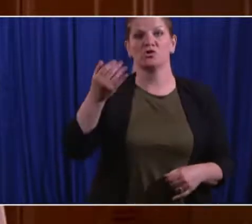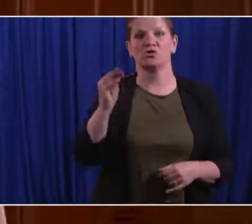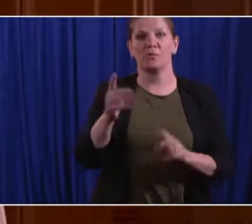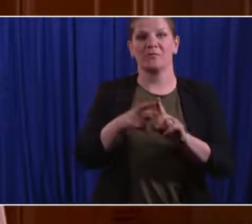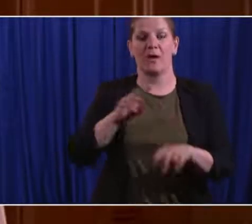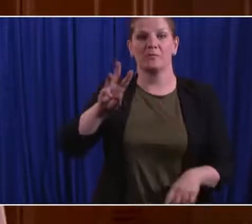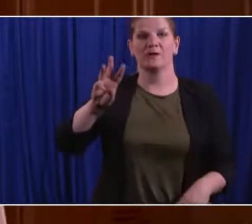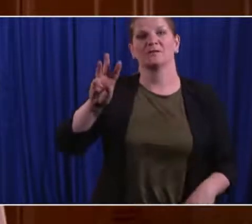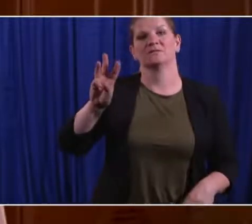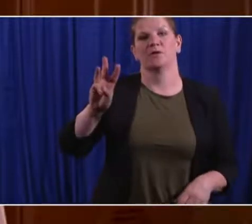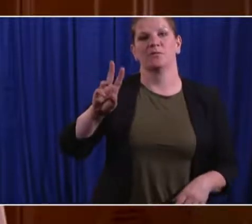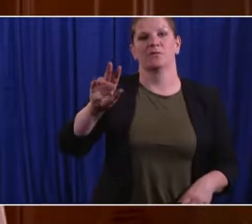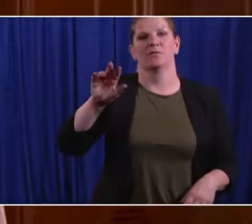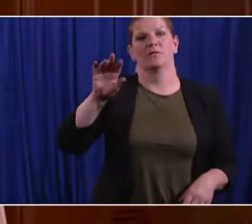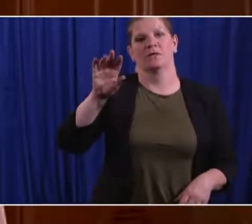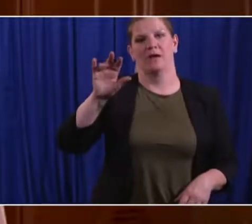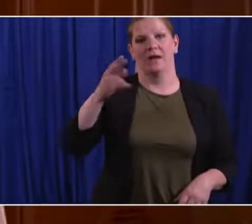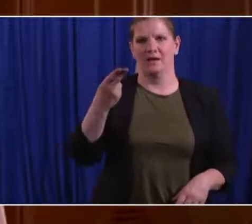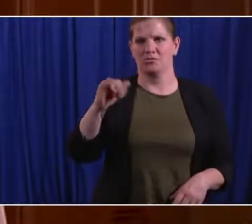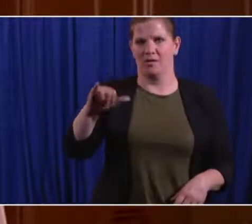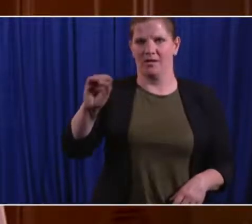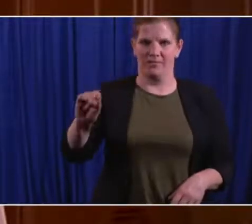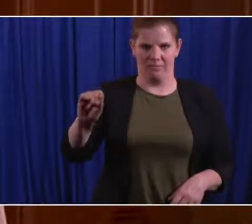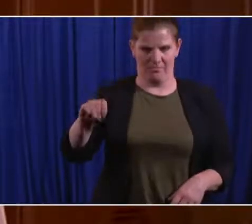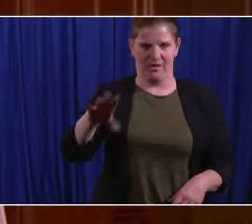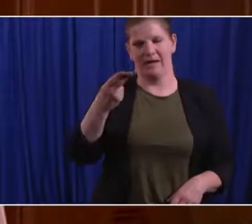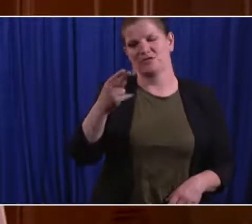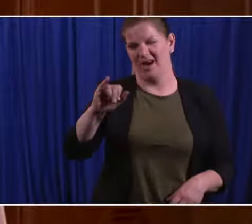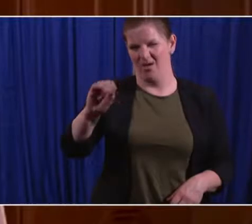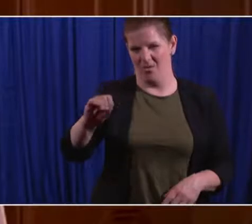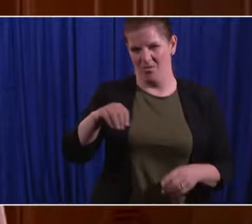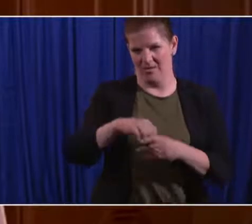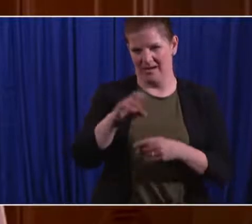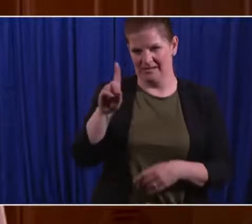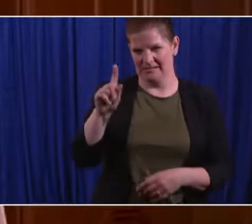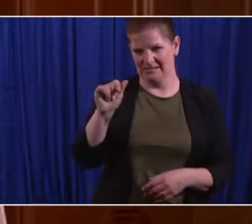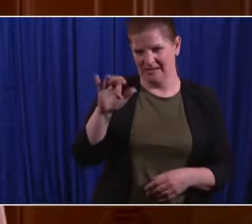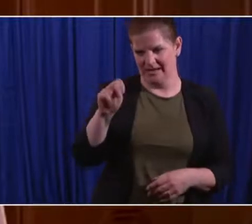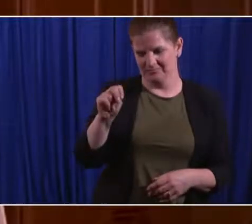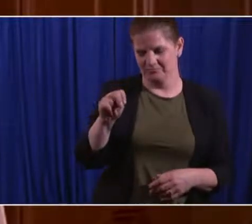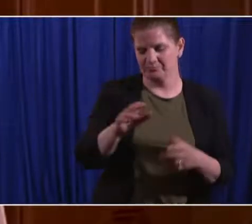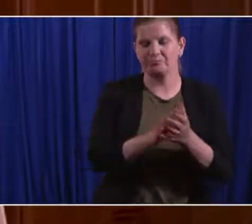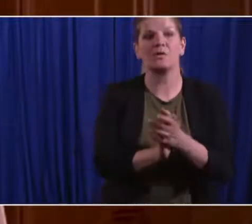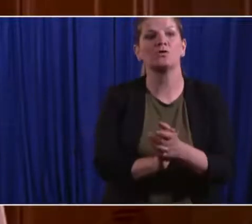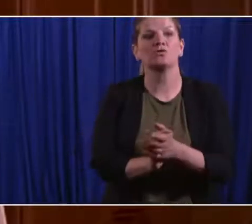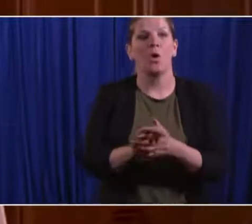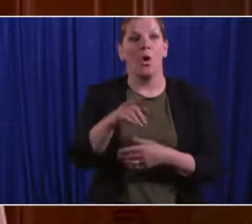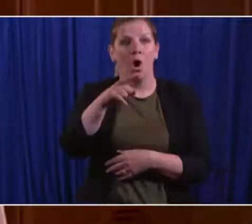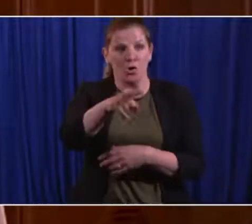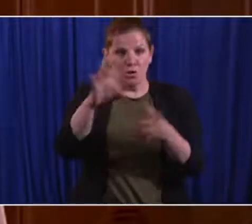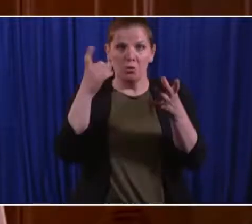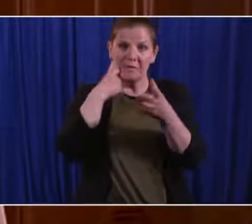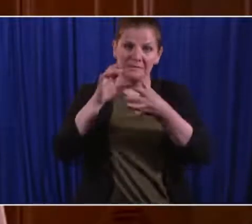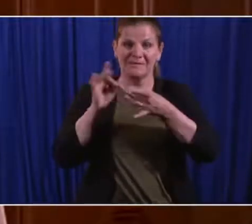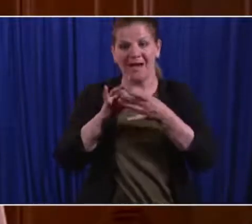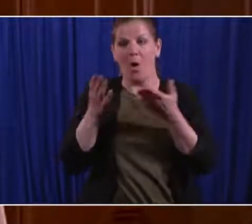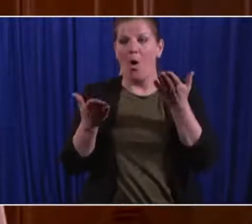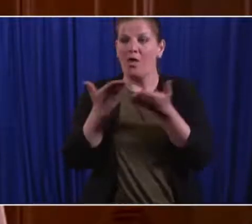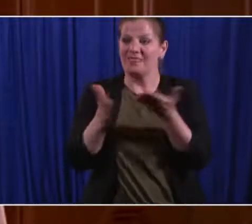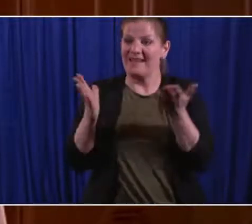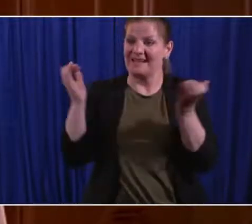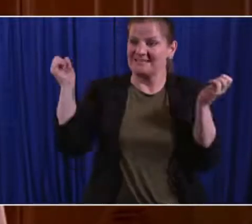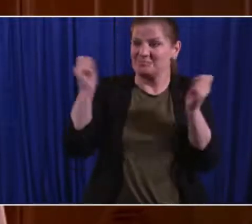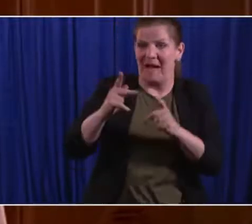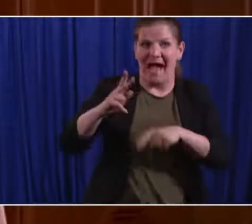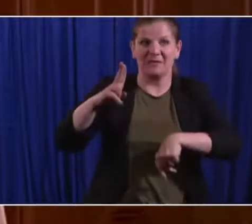Governor, you spoke earlier about getting back to normal. It looks like you're back here at the State House today. Congratulations. We know